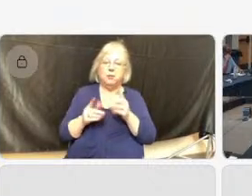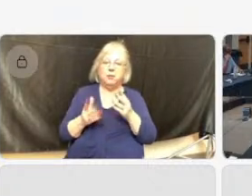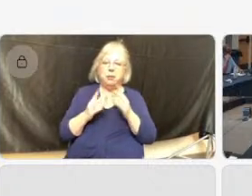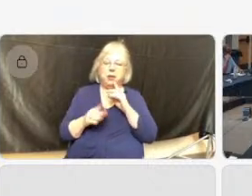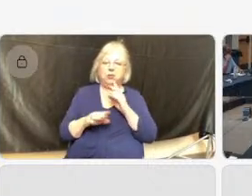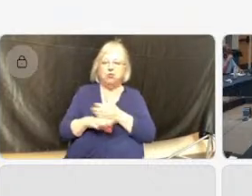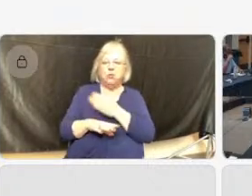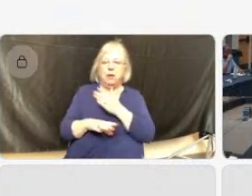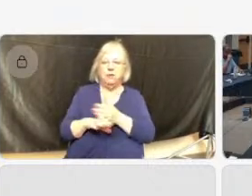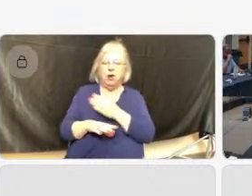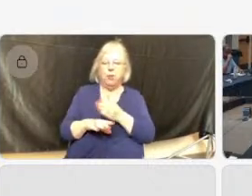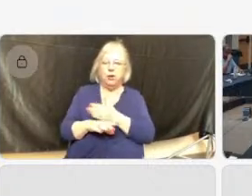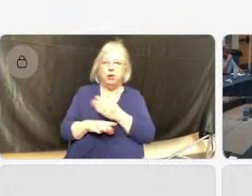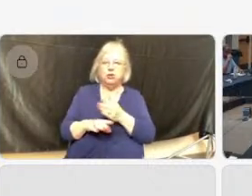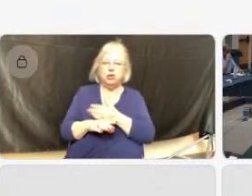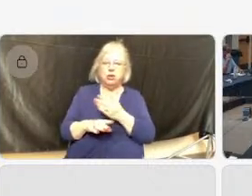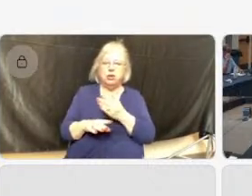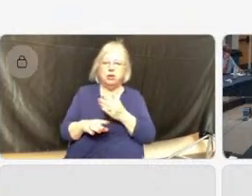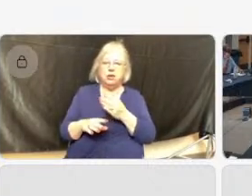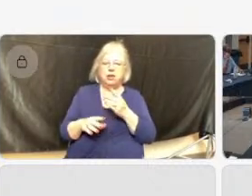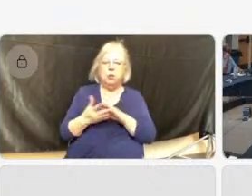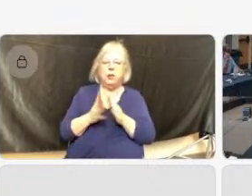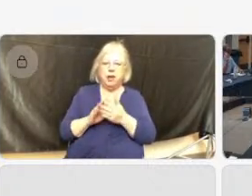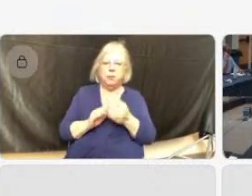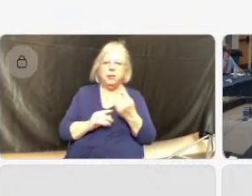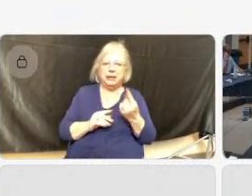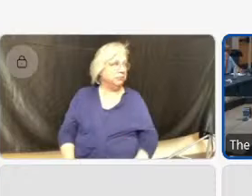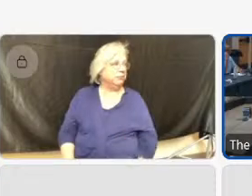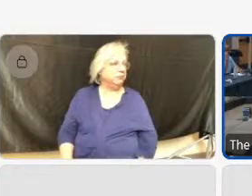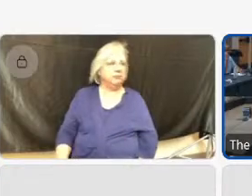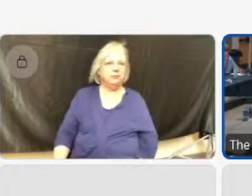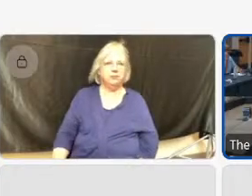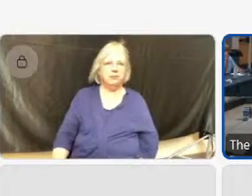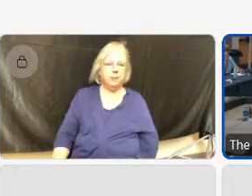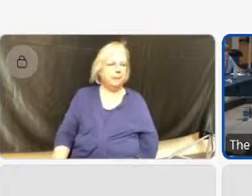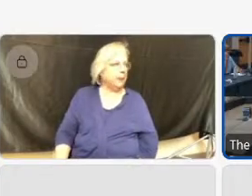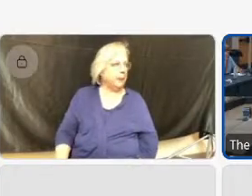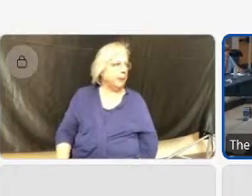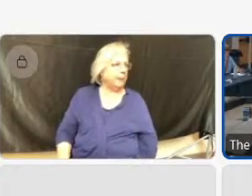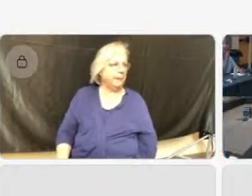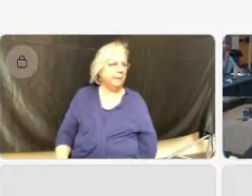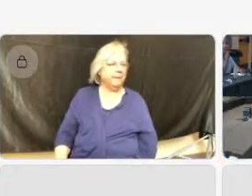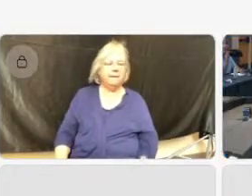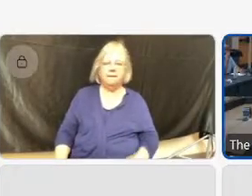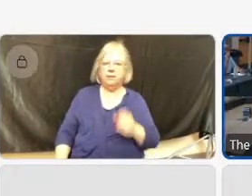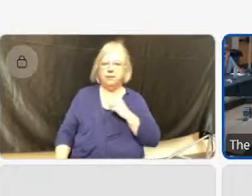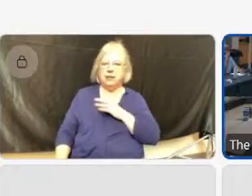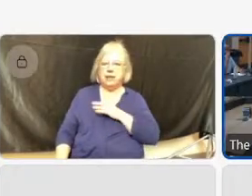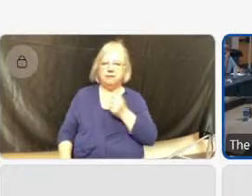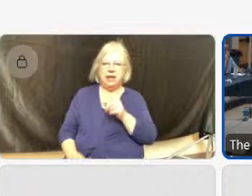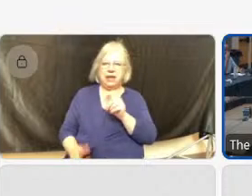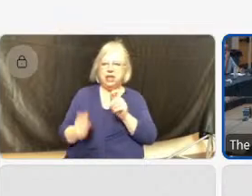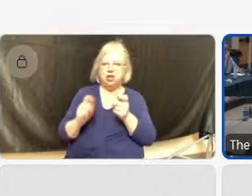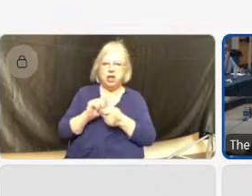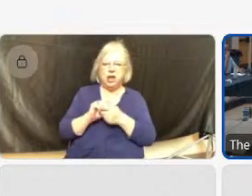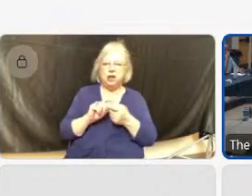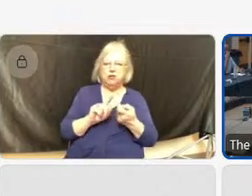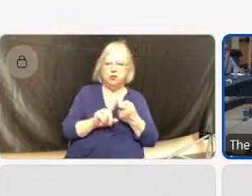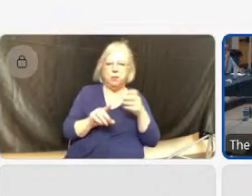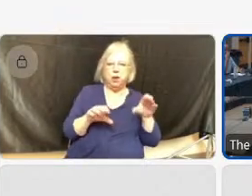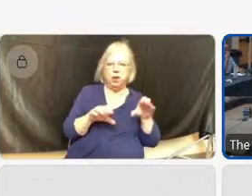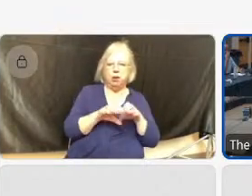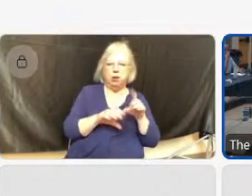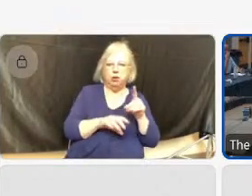refurbish rehab a single unit for the single family. Does it make sense what I'm saying? any change from a duplex would be